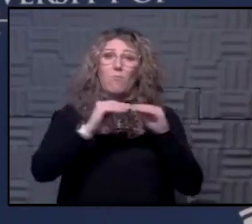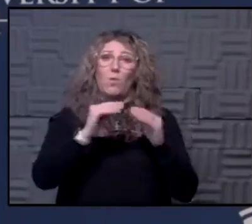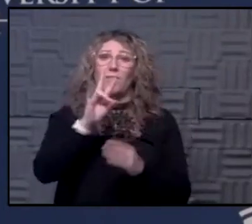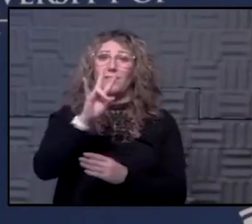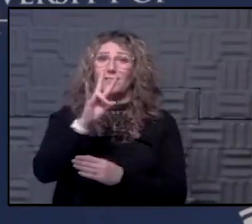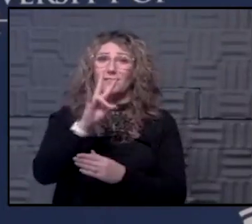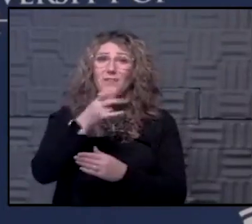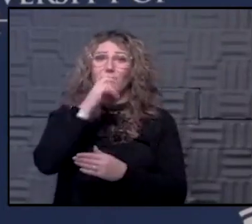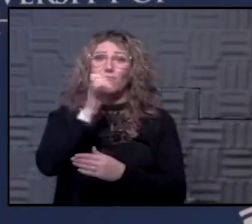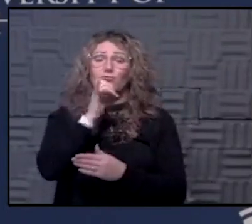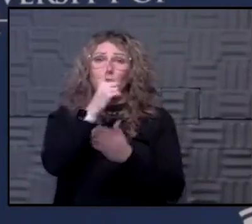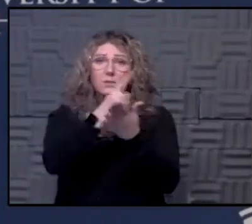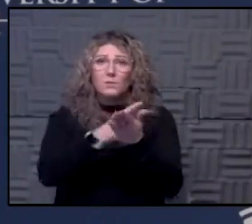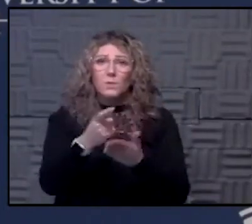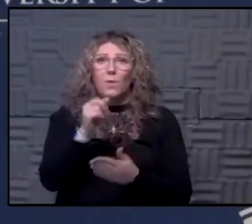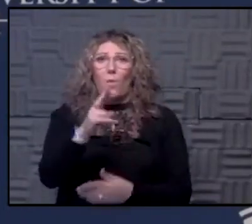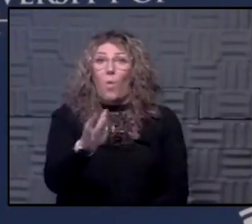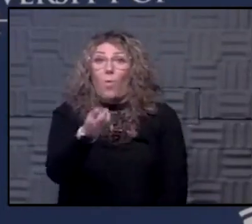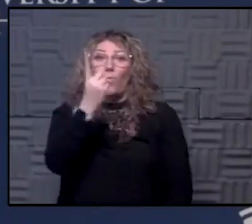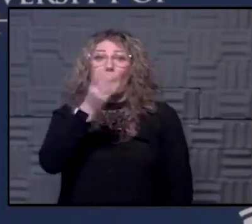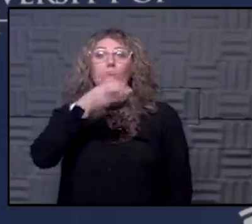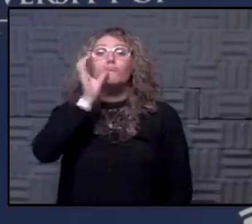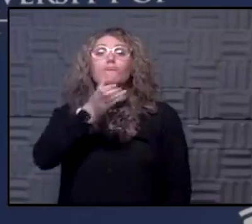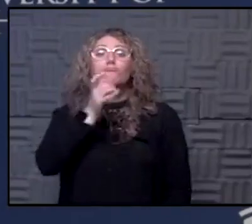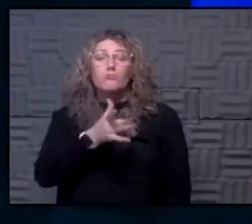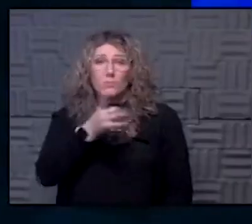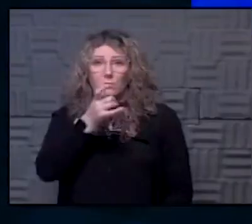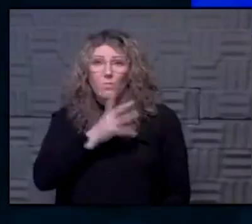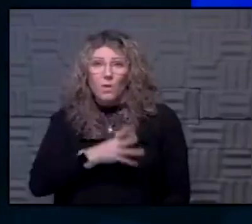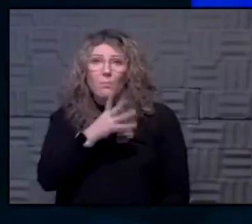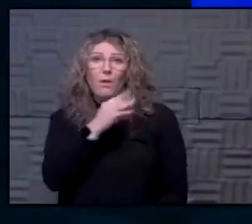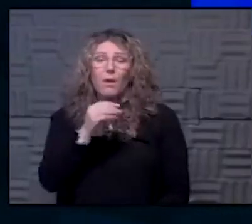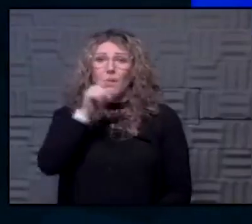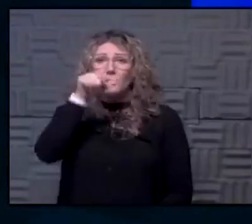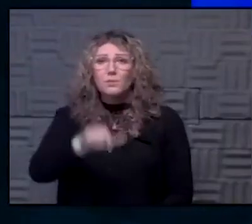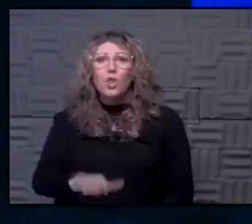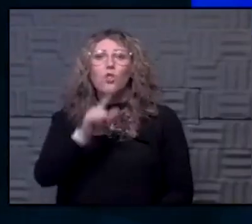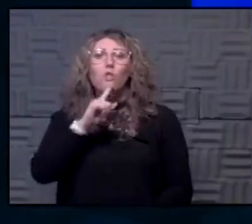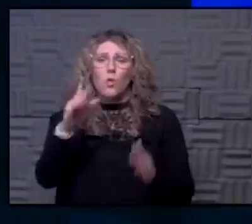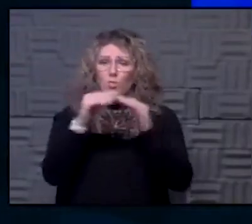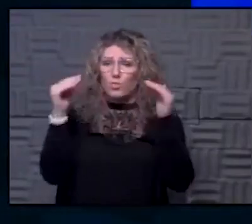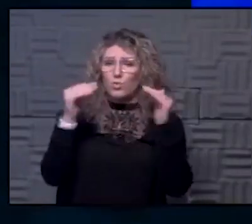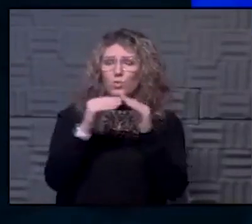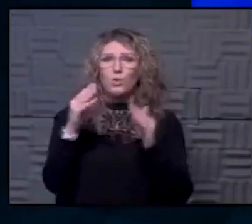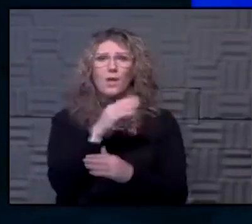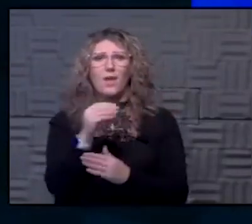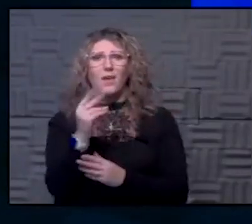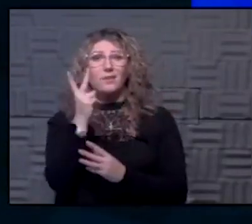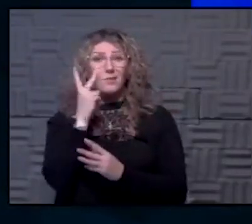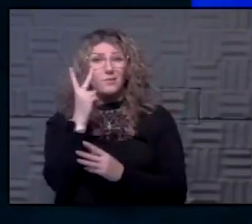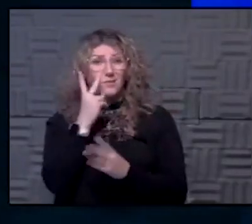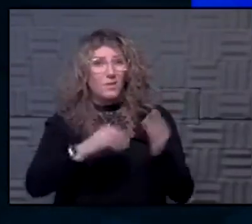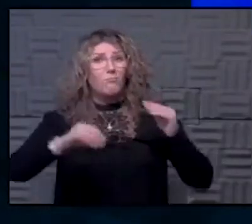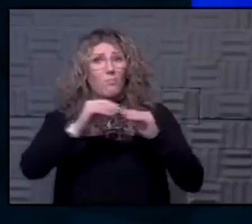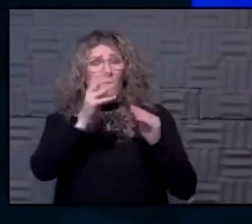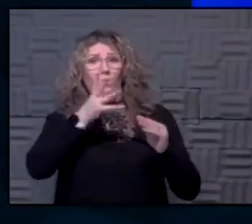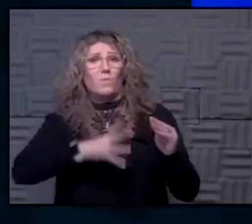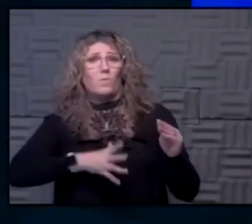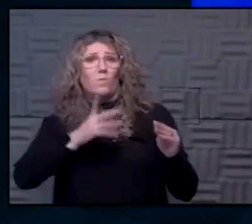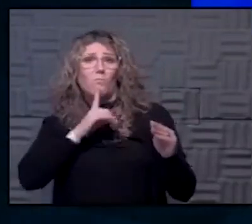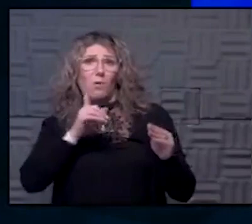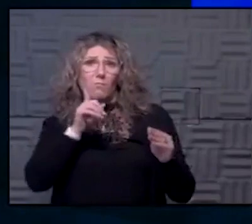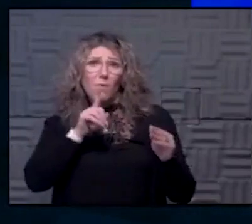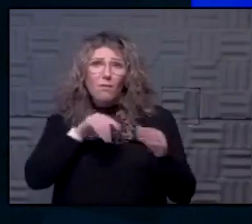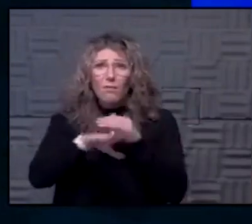or 1 drink per day for women. So women have a much lower threshold. And we are seeing rises in women that are coming in with liver disease, especially at younger